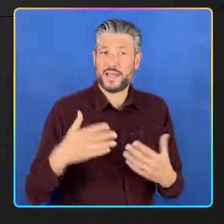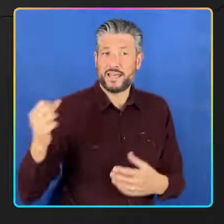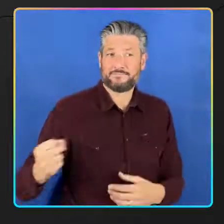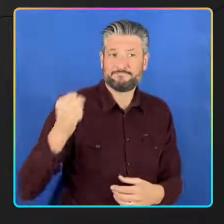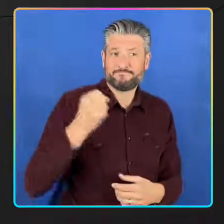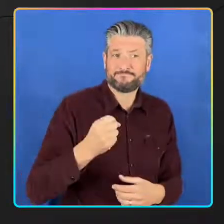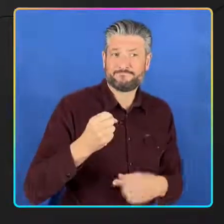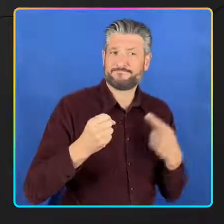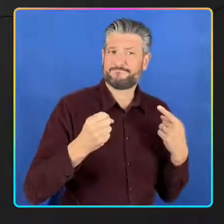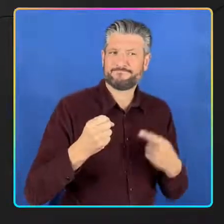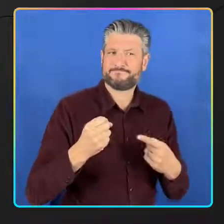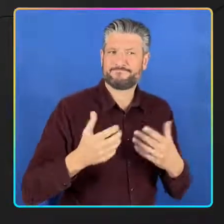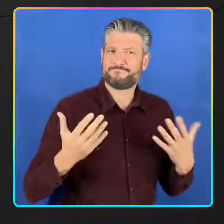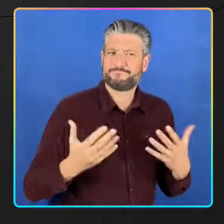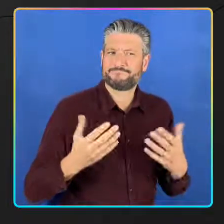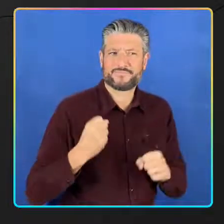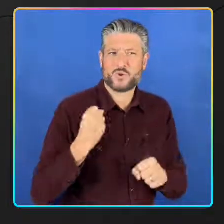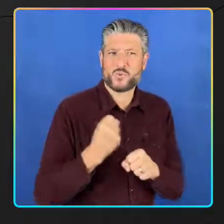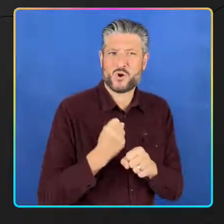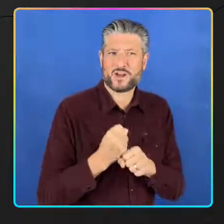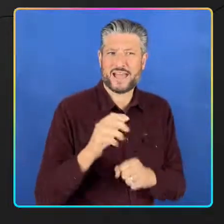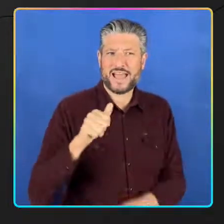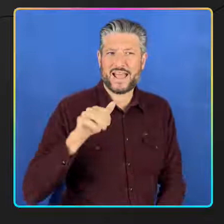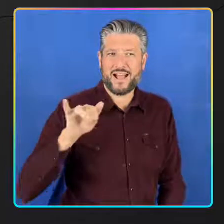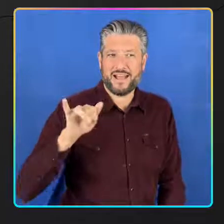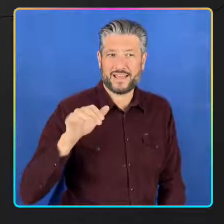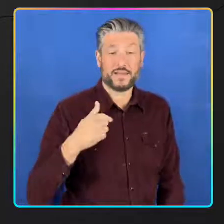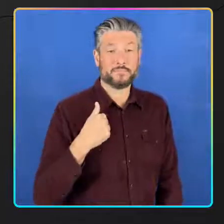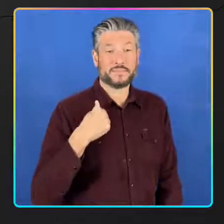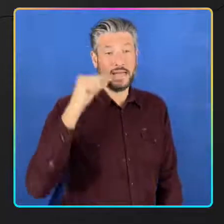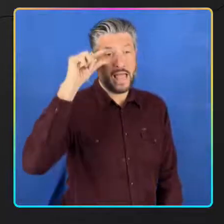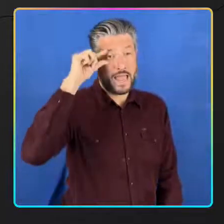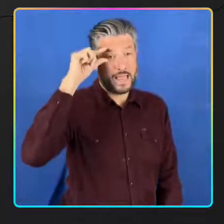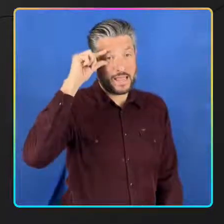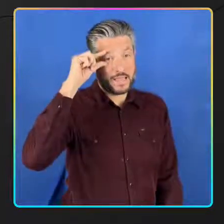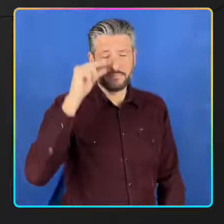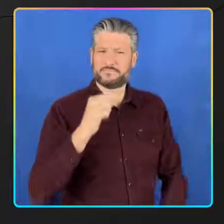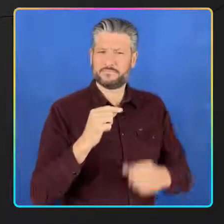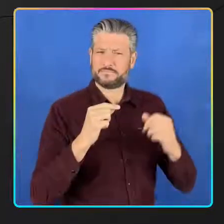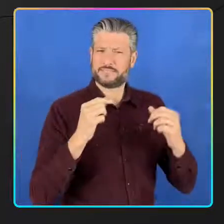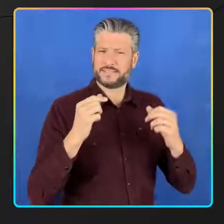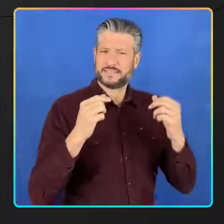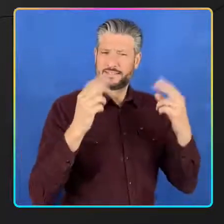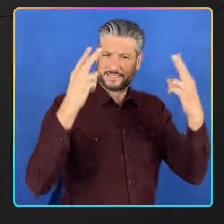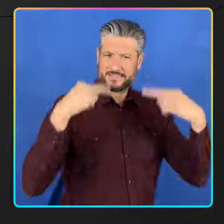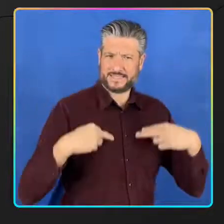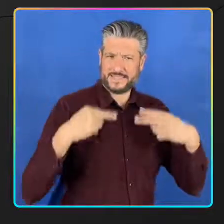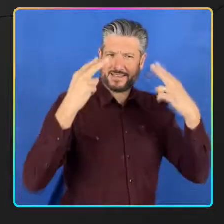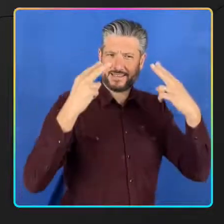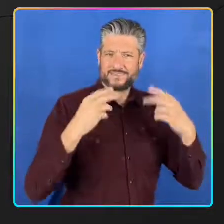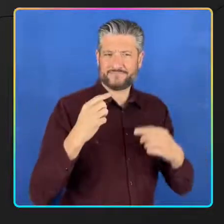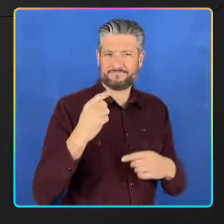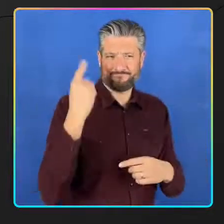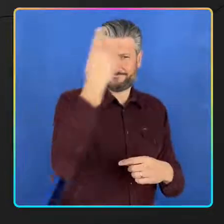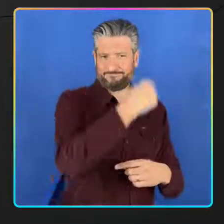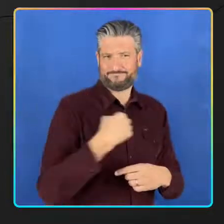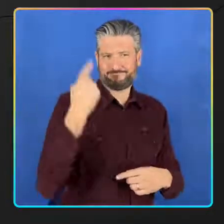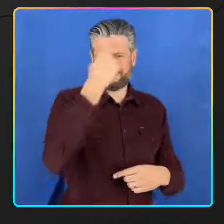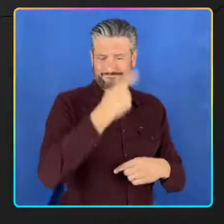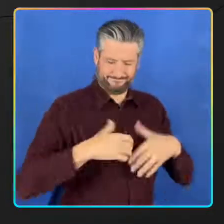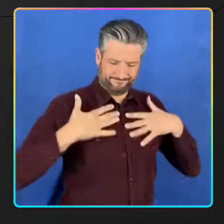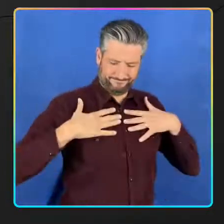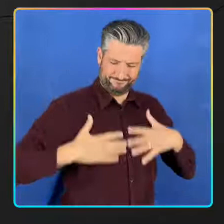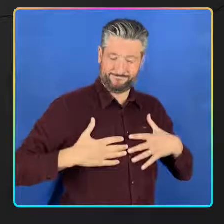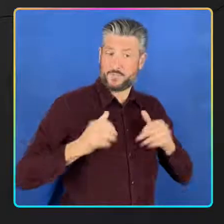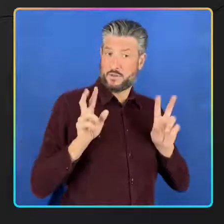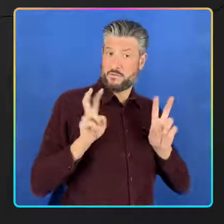name is Henk I'm a white male with brown hair wearing glasses, and today I'm wearing a black shirt with the text "Don't accept the defaults," a quote